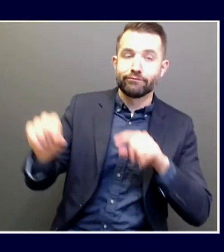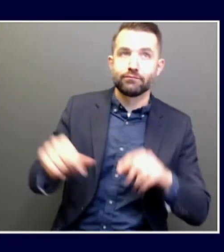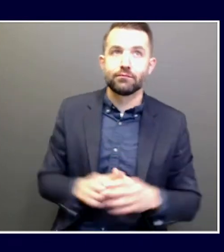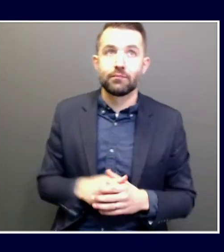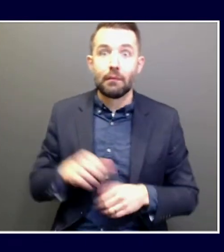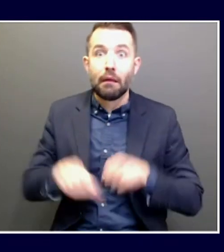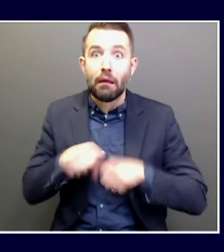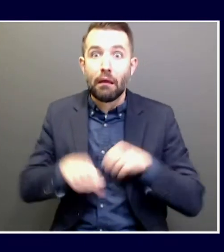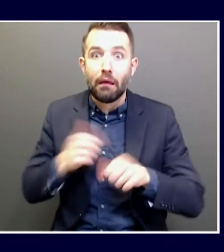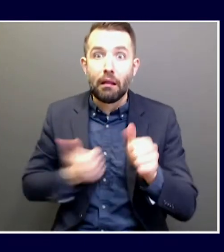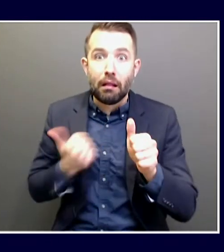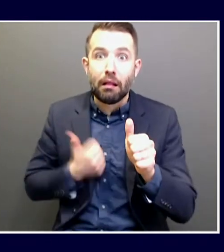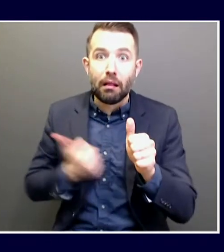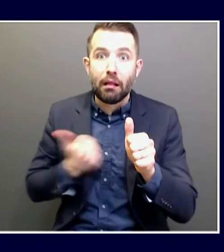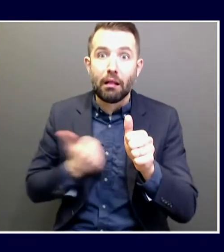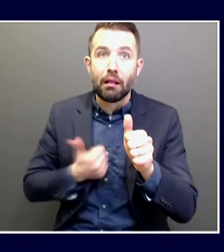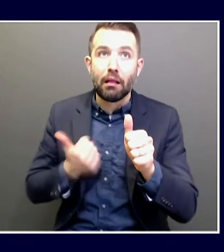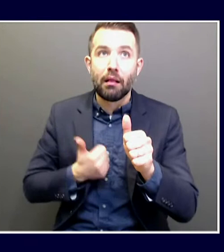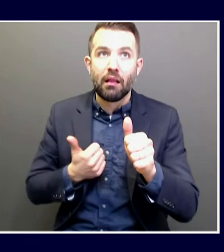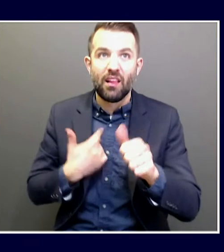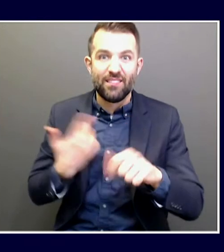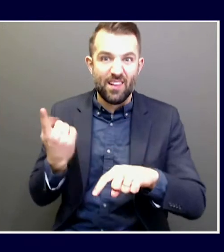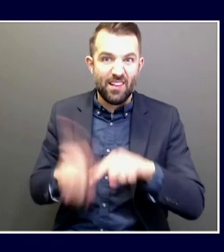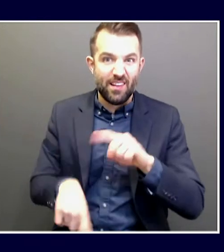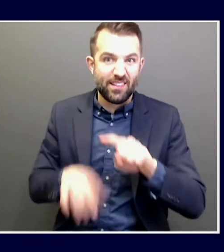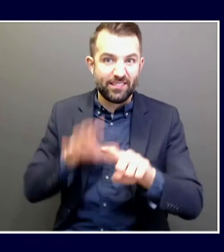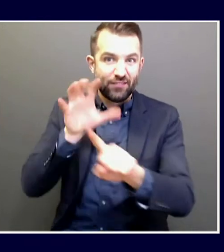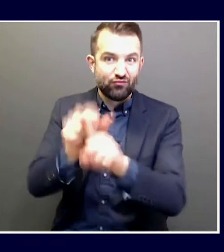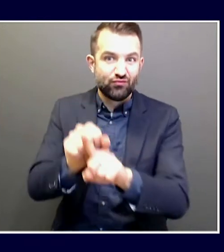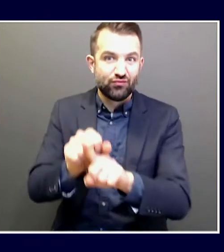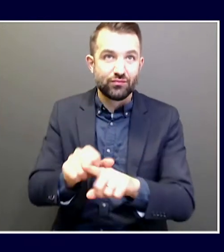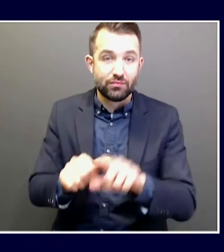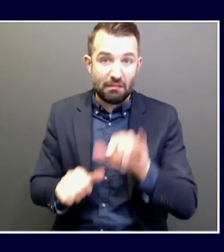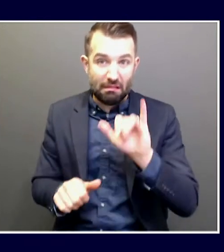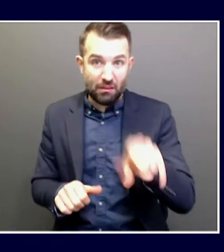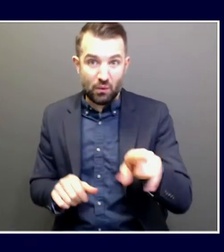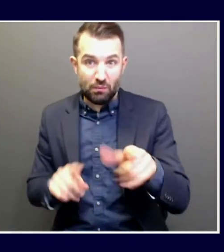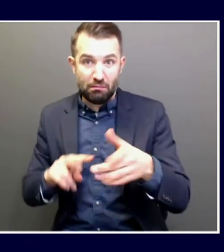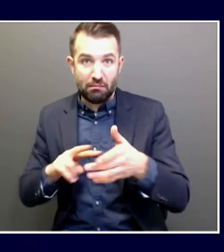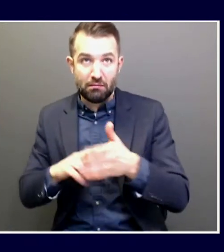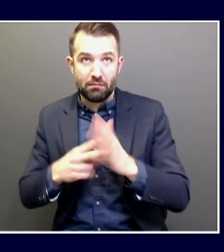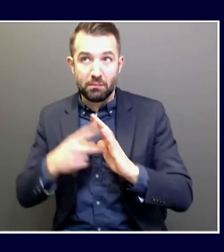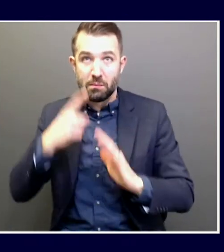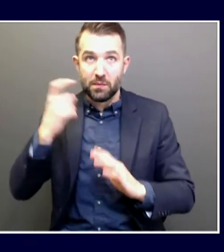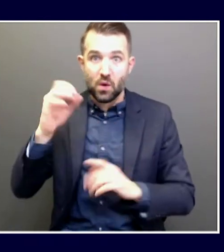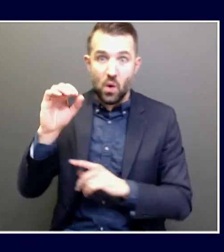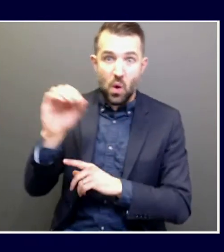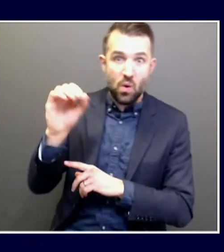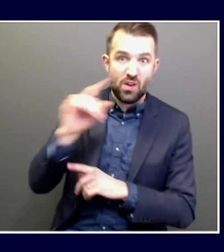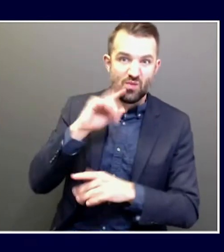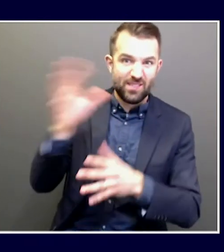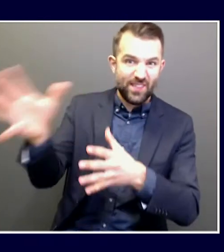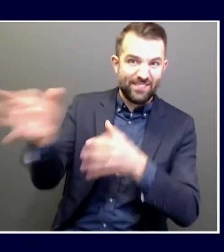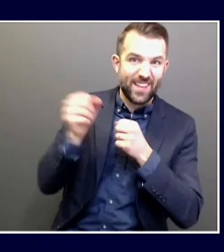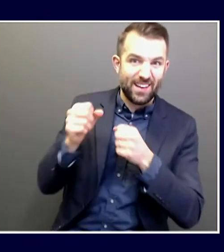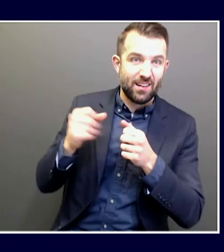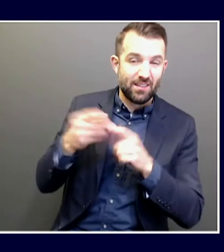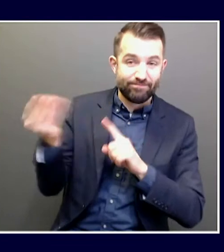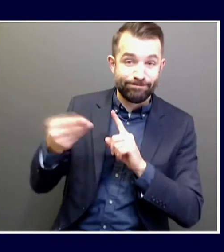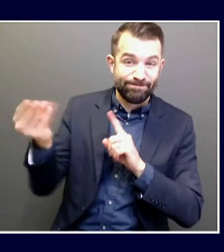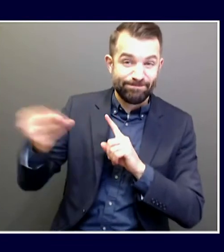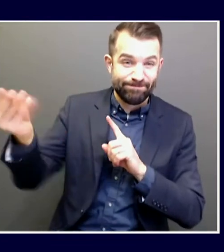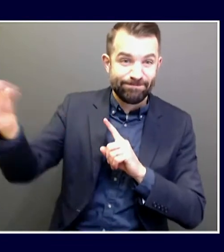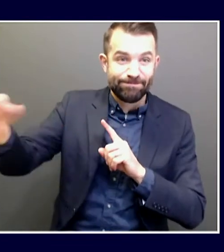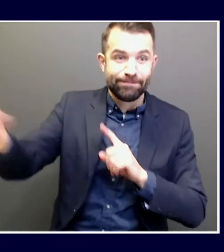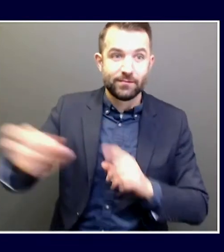So the problems with the Omicron variant are that it spreads so fast and it spreads in the early part of infection, and that